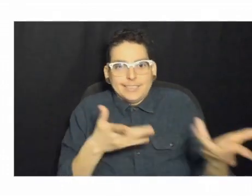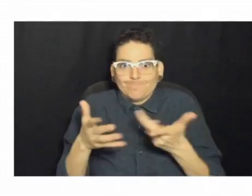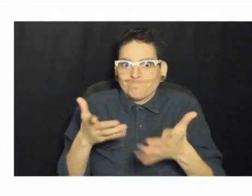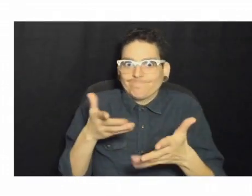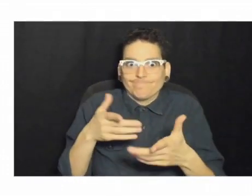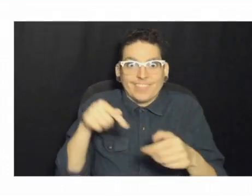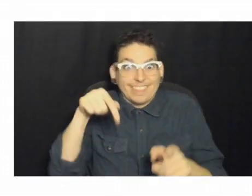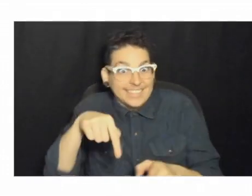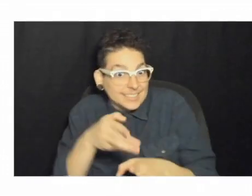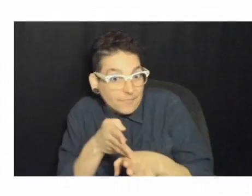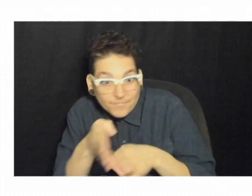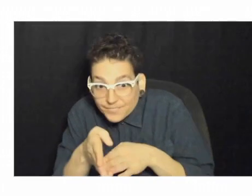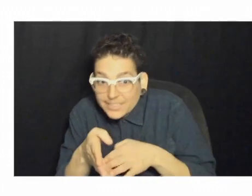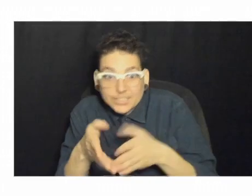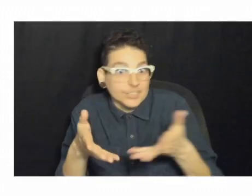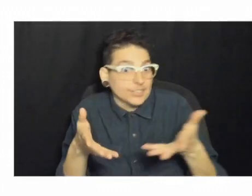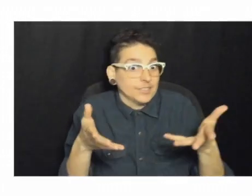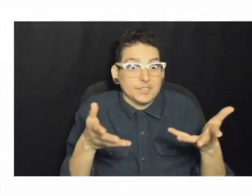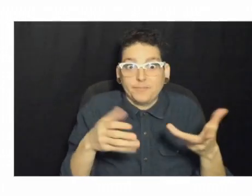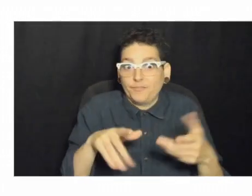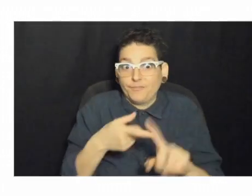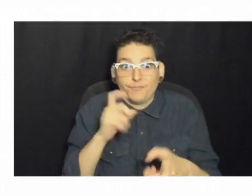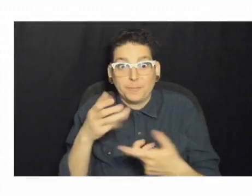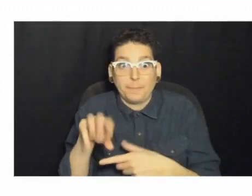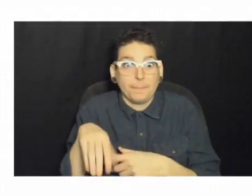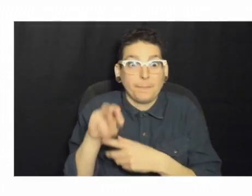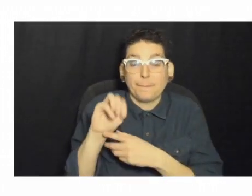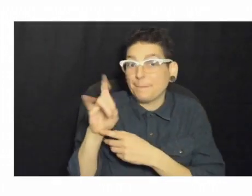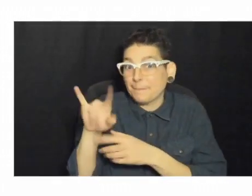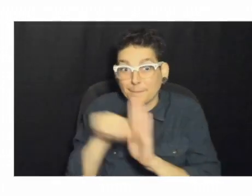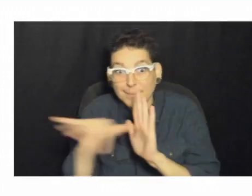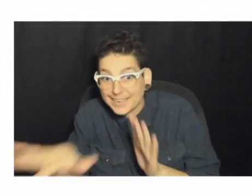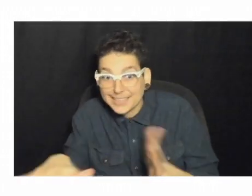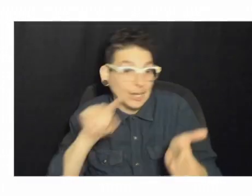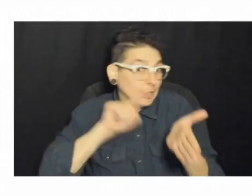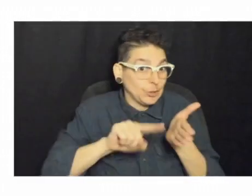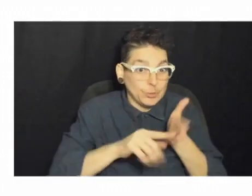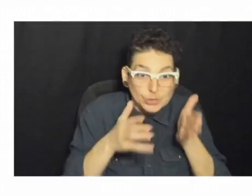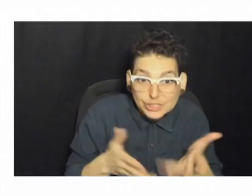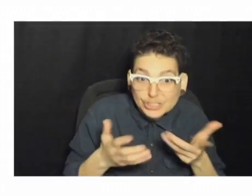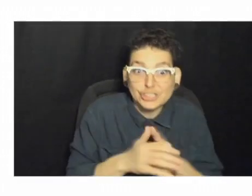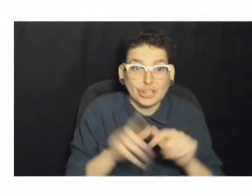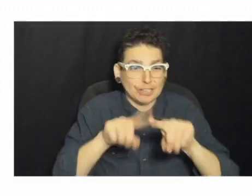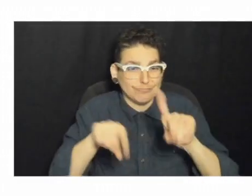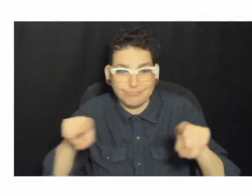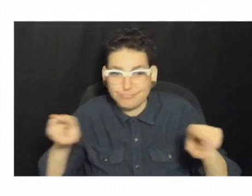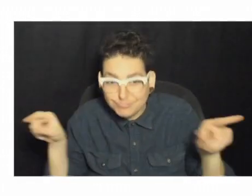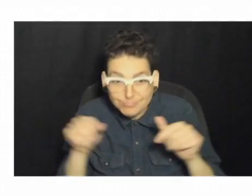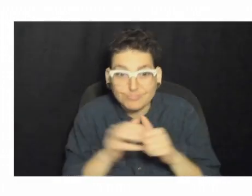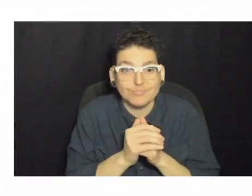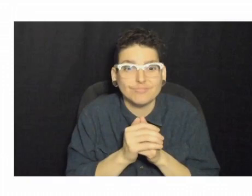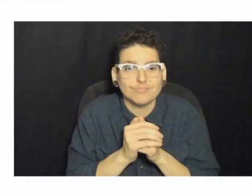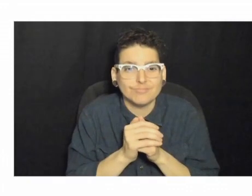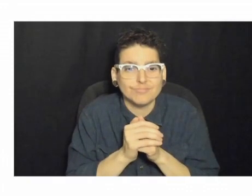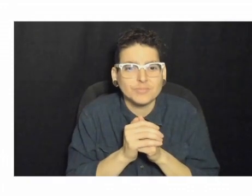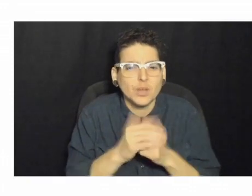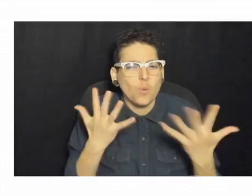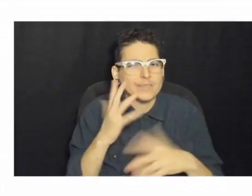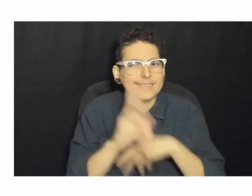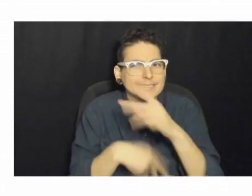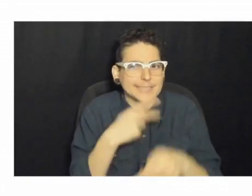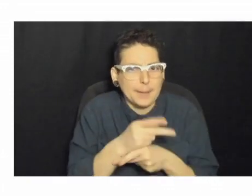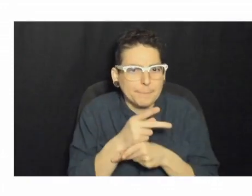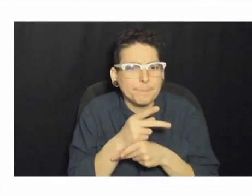to the researchers, what kind of prioritization effort needs to be undertaken in order to figure out where do